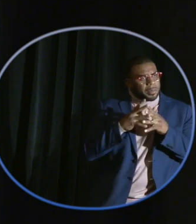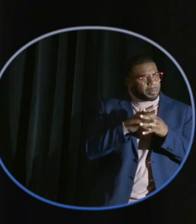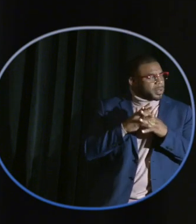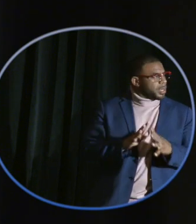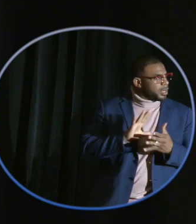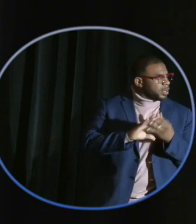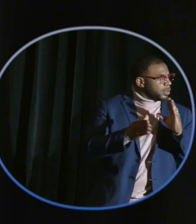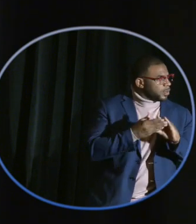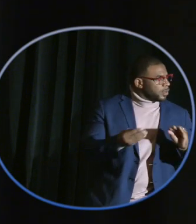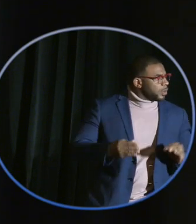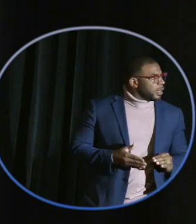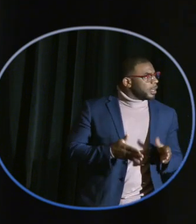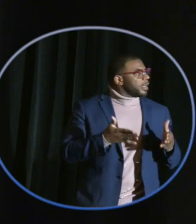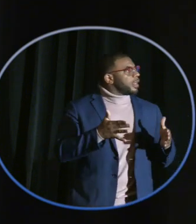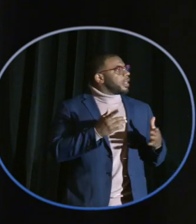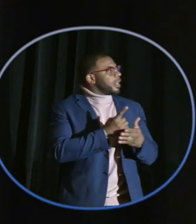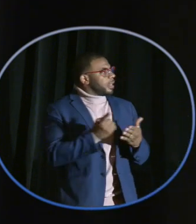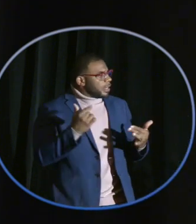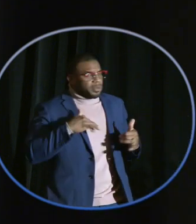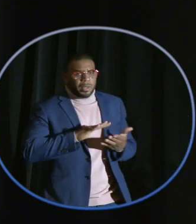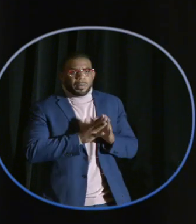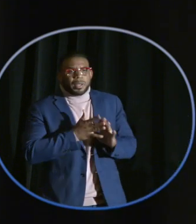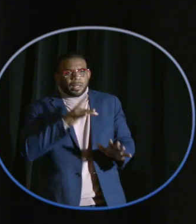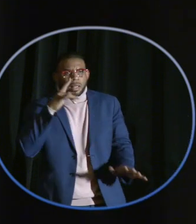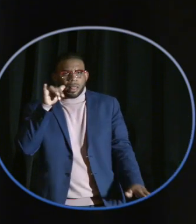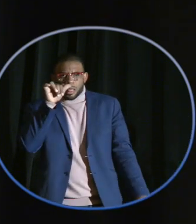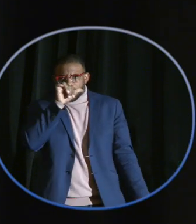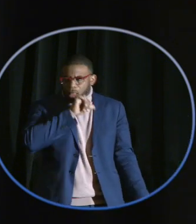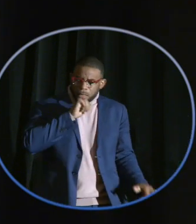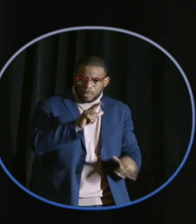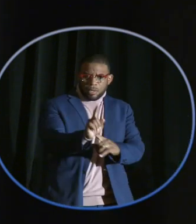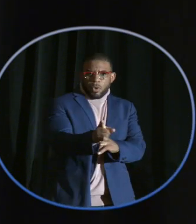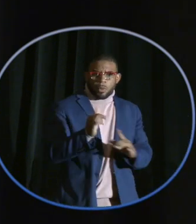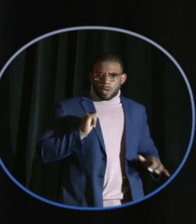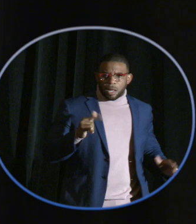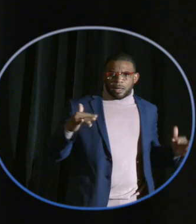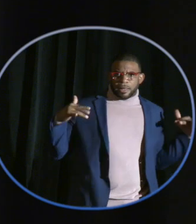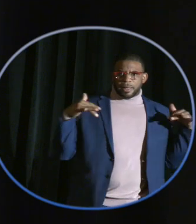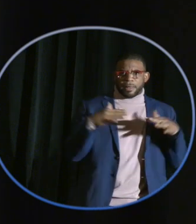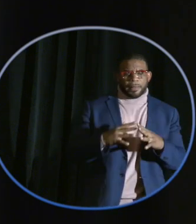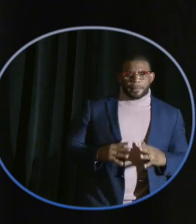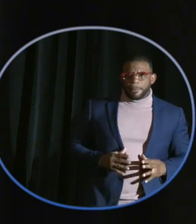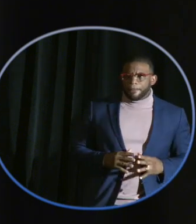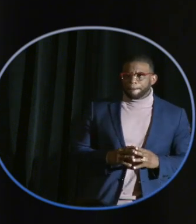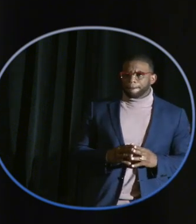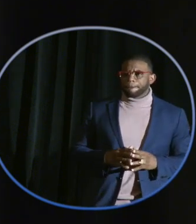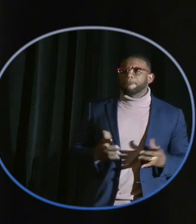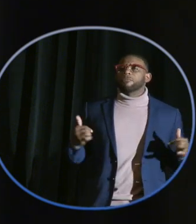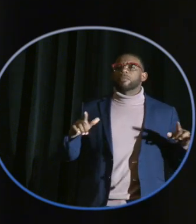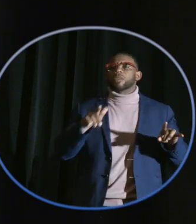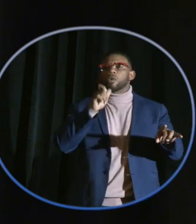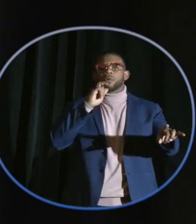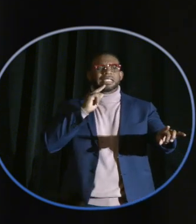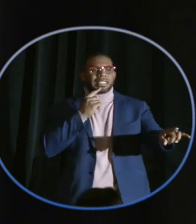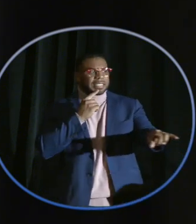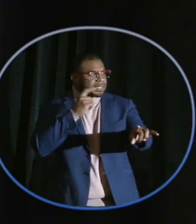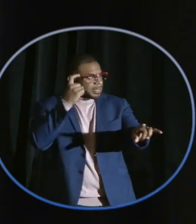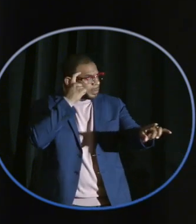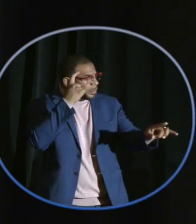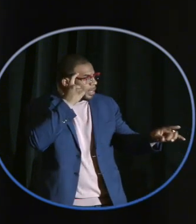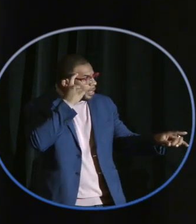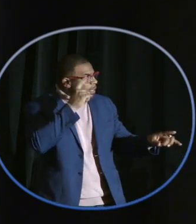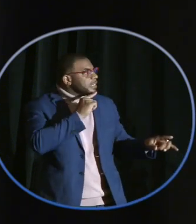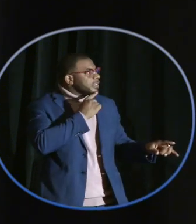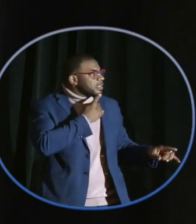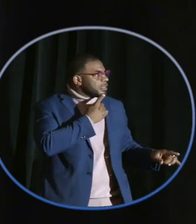story? Lest we become intoxicated in this moment of our gathering, we who are serious-minded